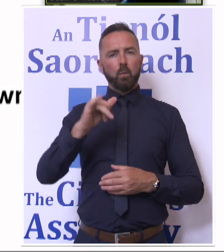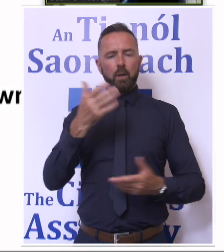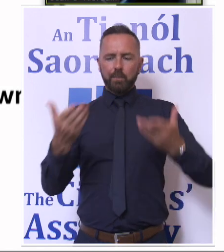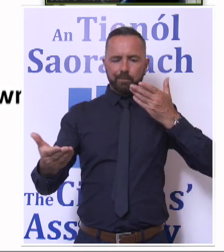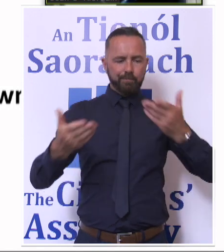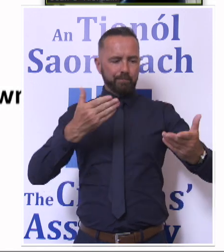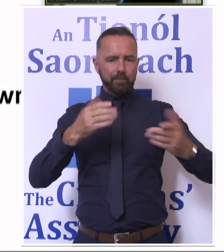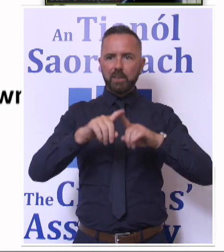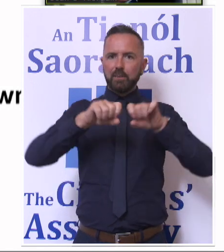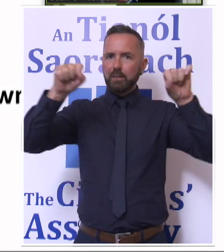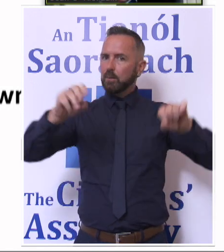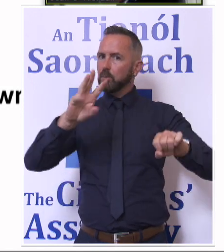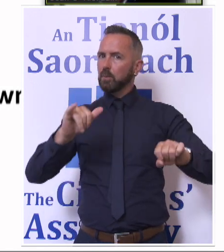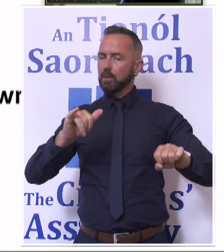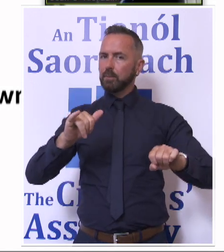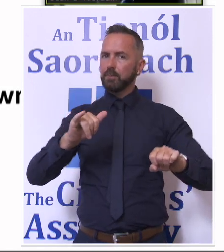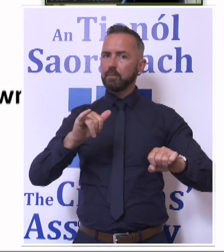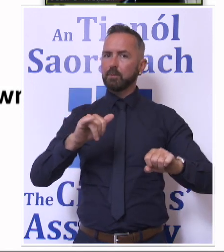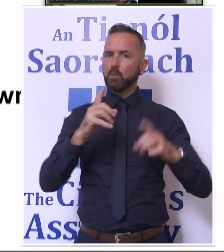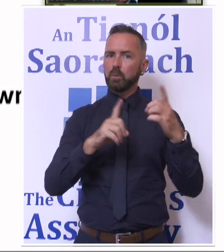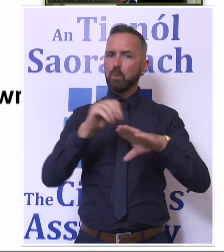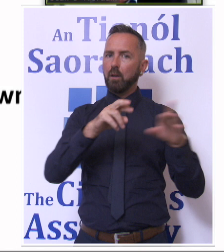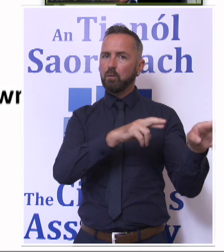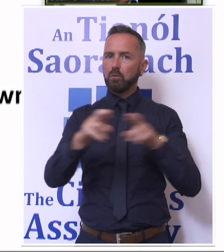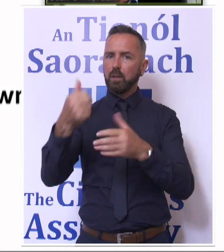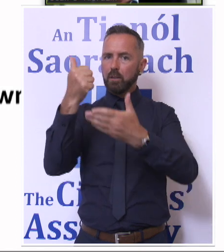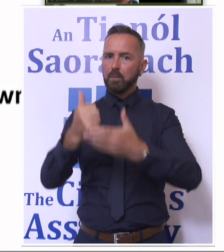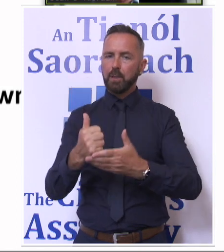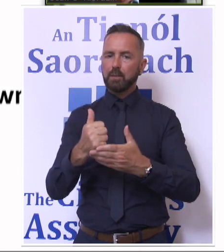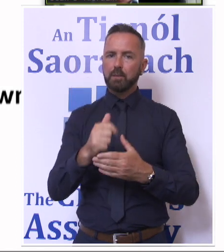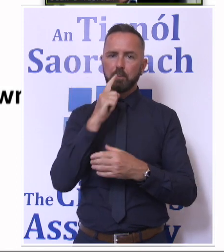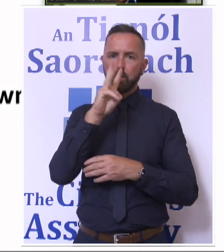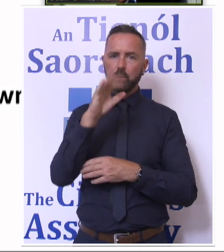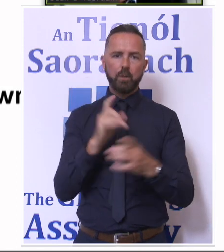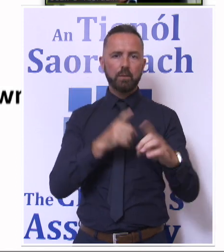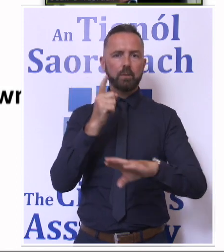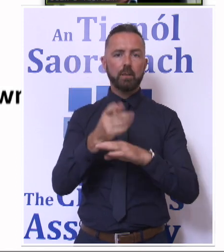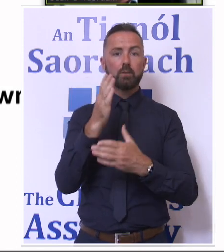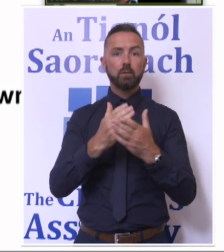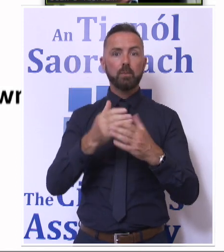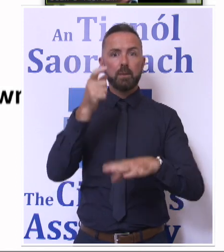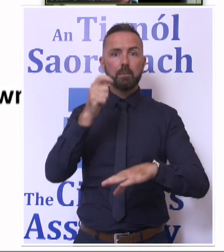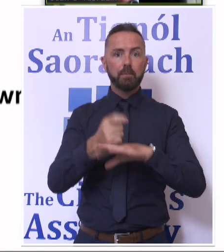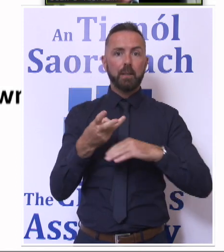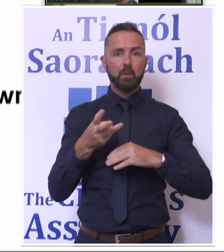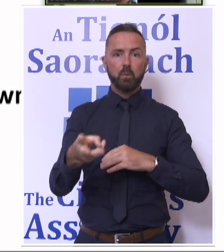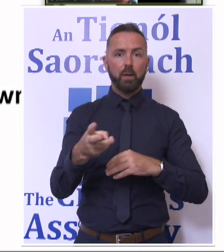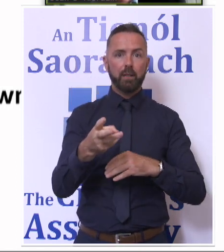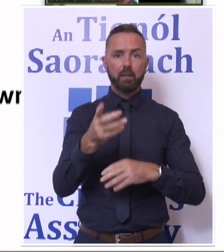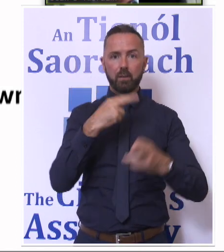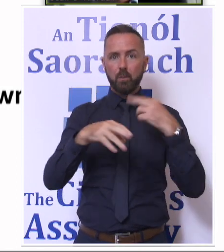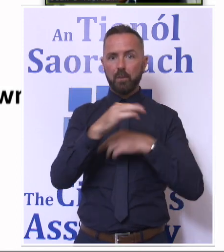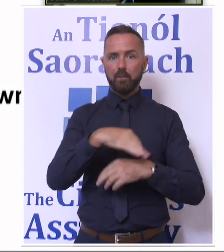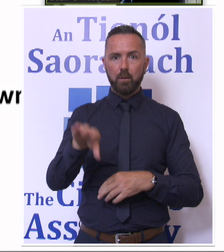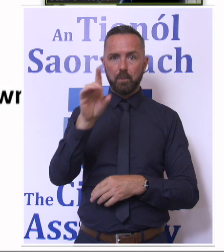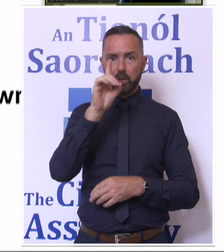of local government? And something that I'm doing on a reasonably regular basis. Indeed, some of the methodologies that Dermot suggested are ones that I would be very,